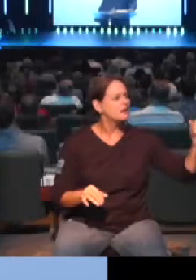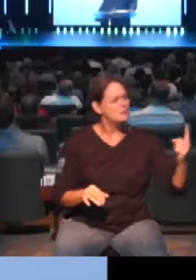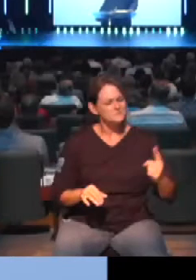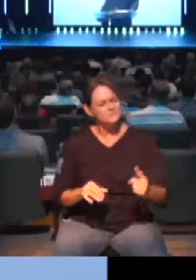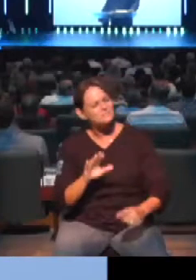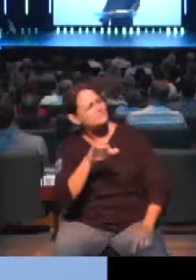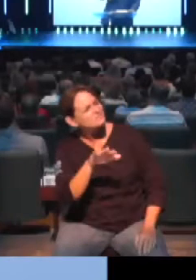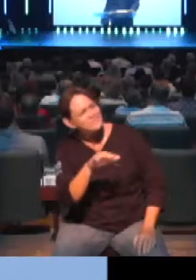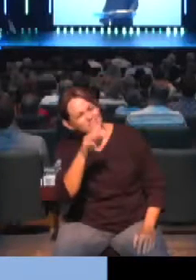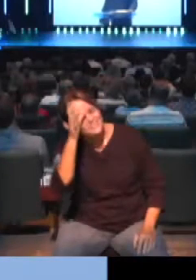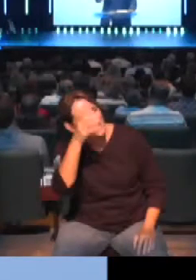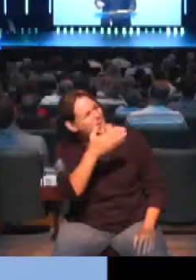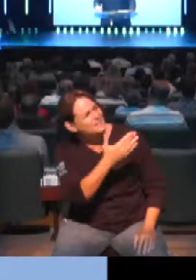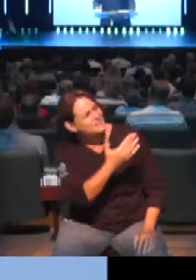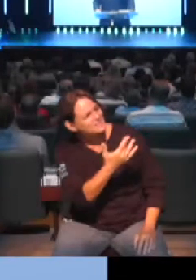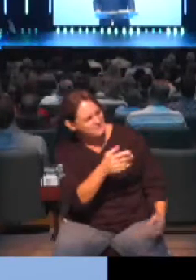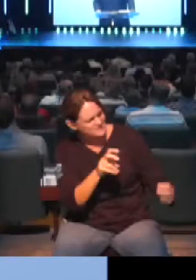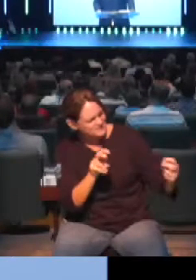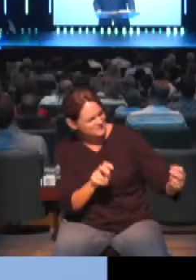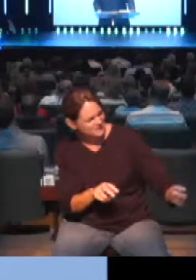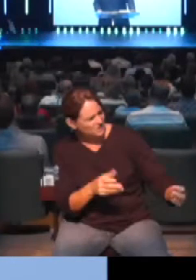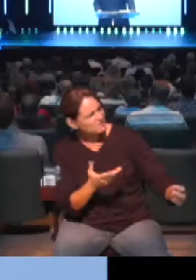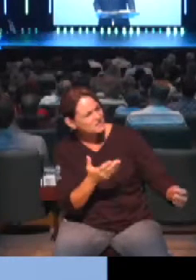Dad, sit down, Dad.